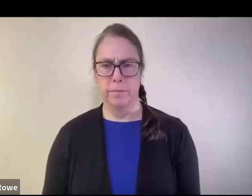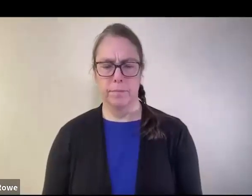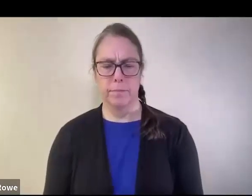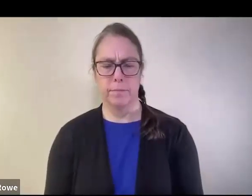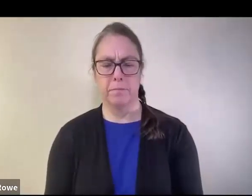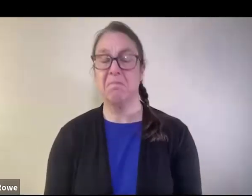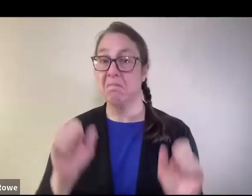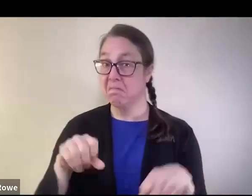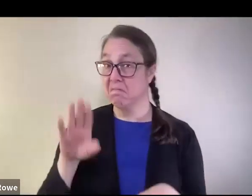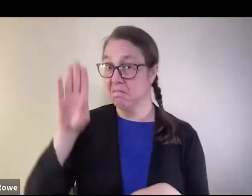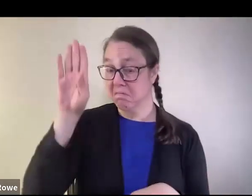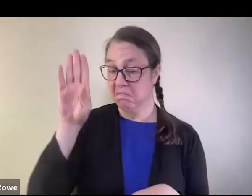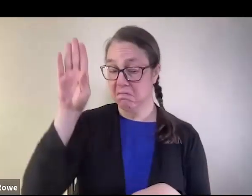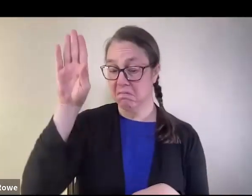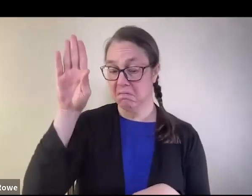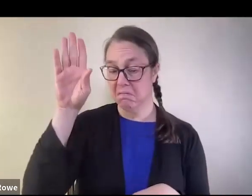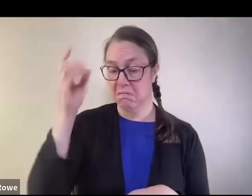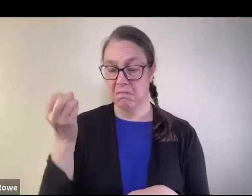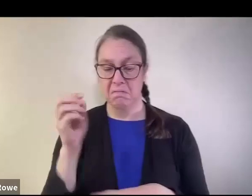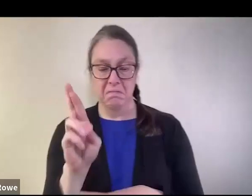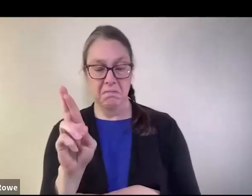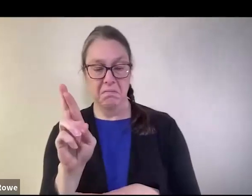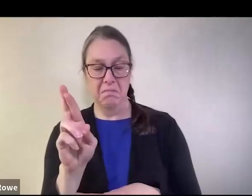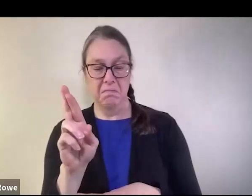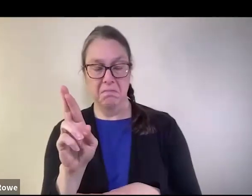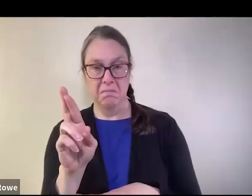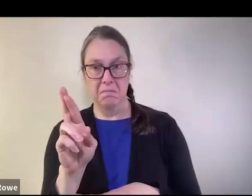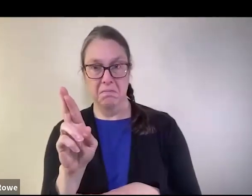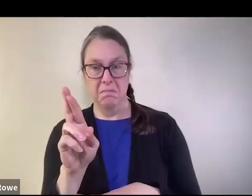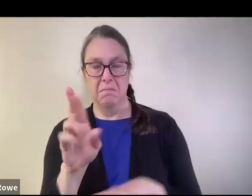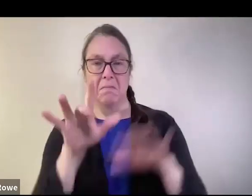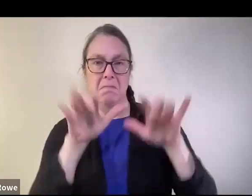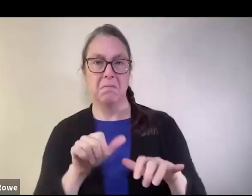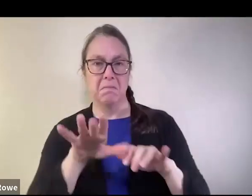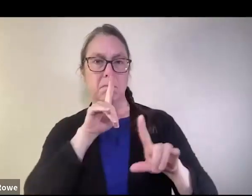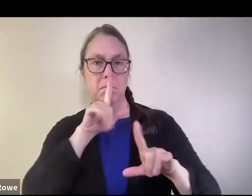You can raise your hand or put your response in the Q&A.